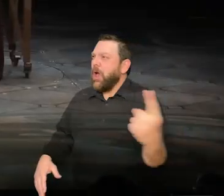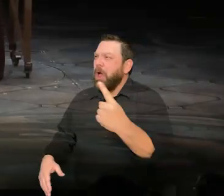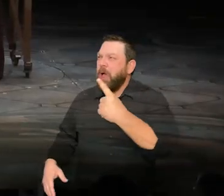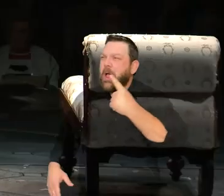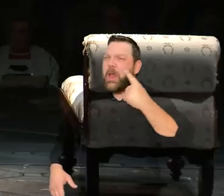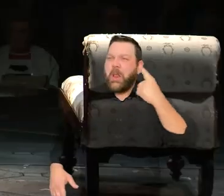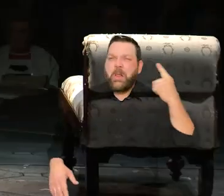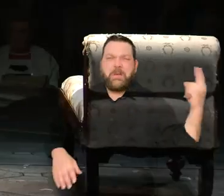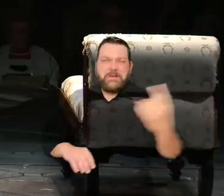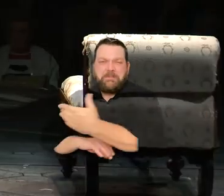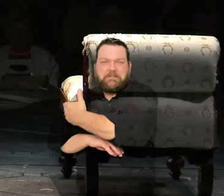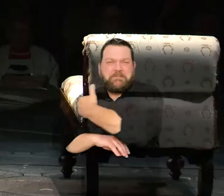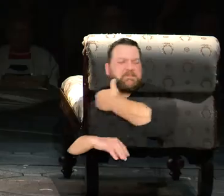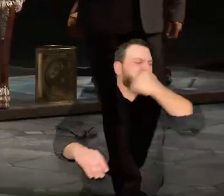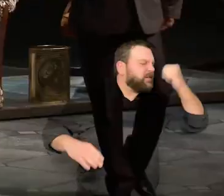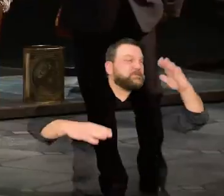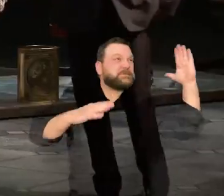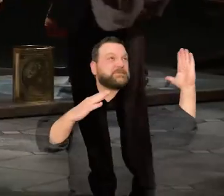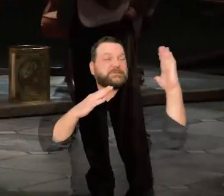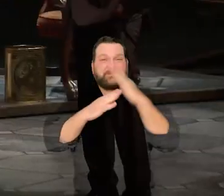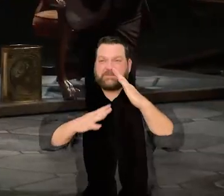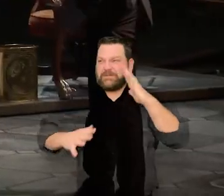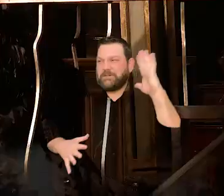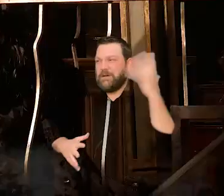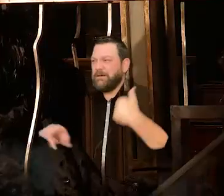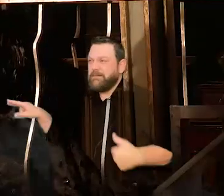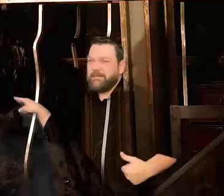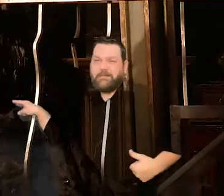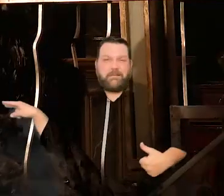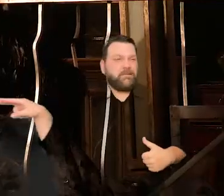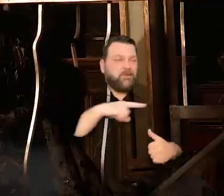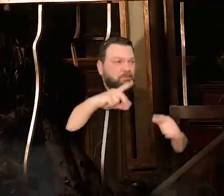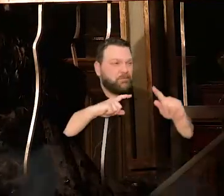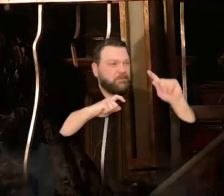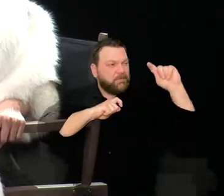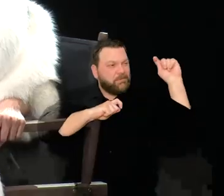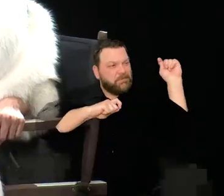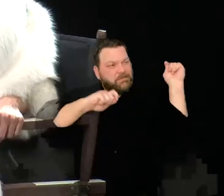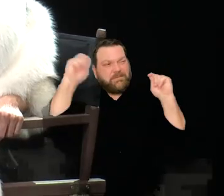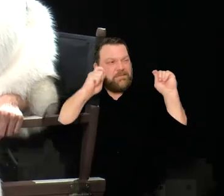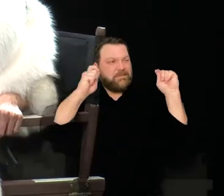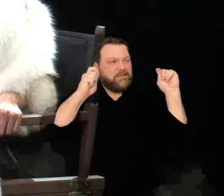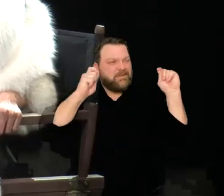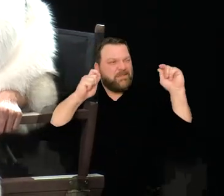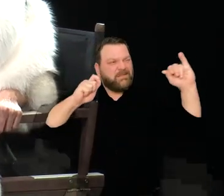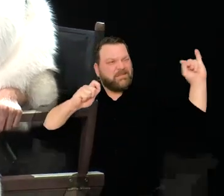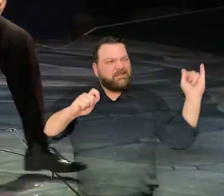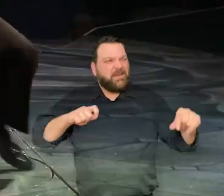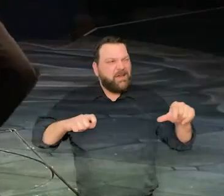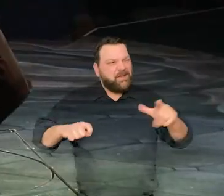With one look, I'll be